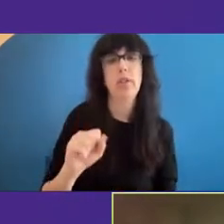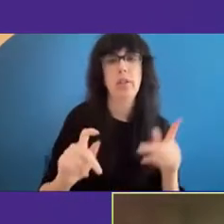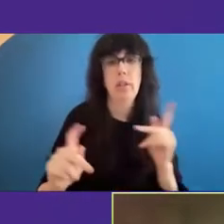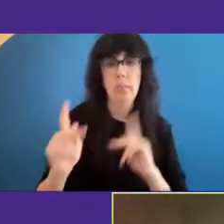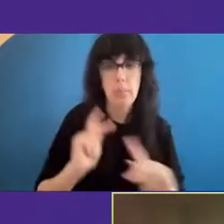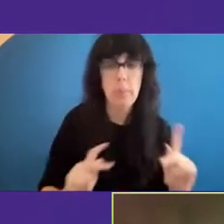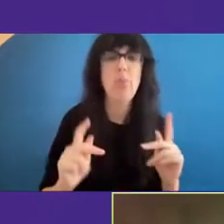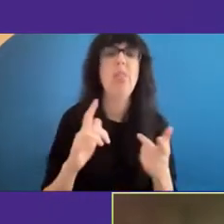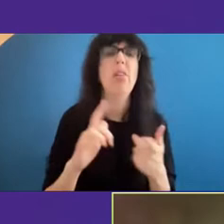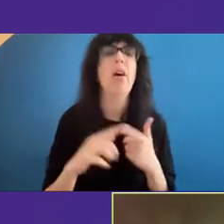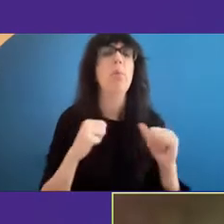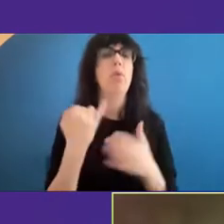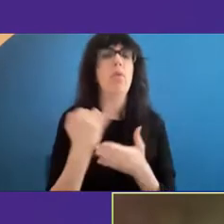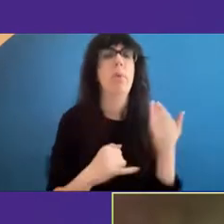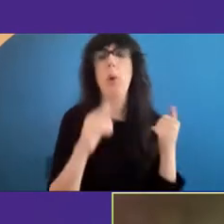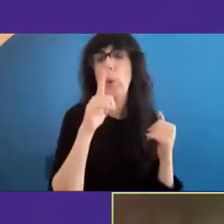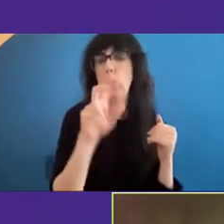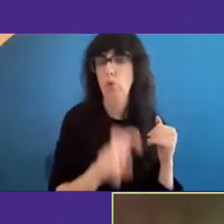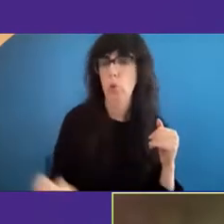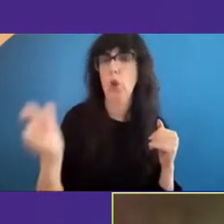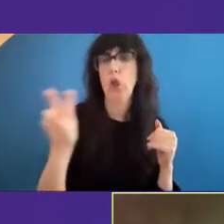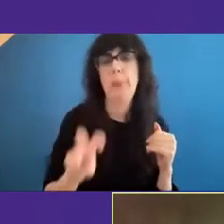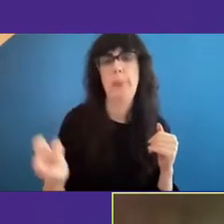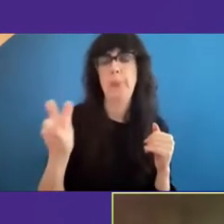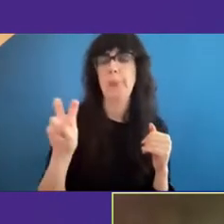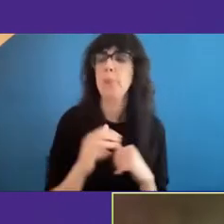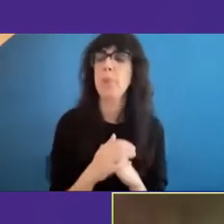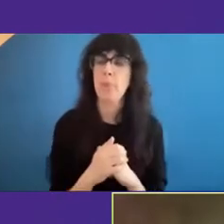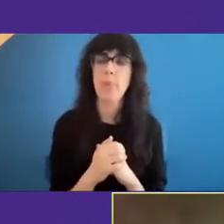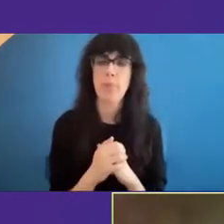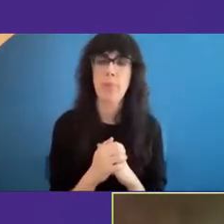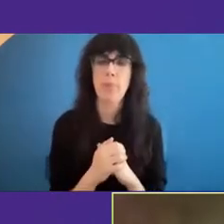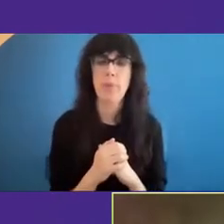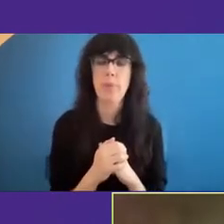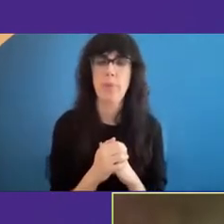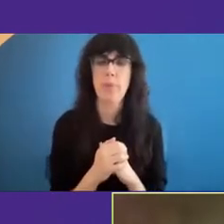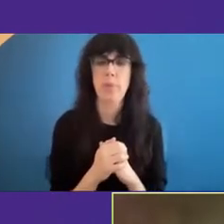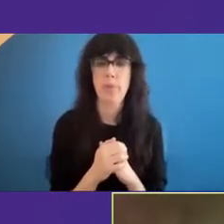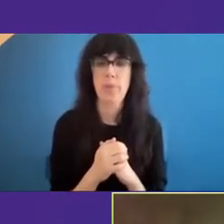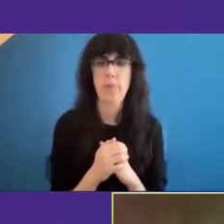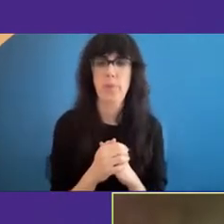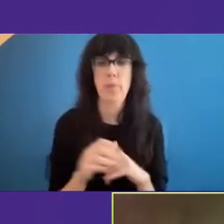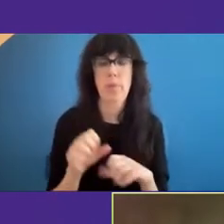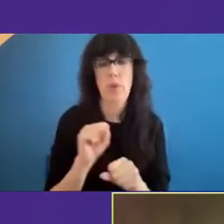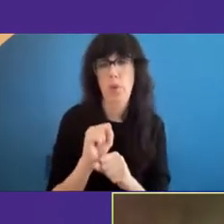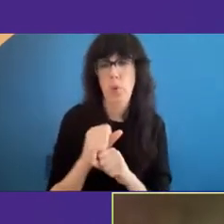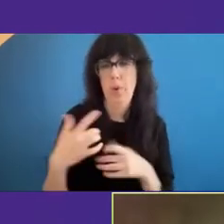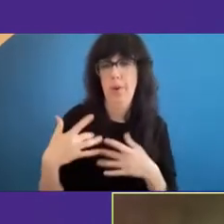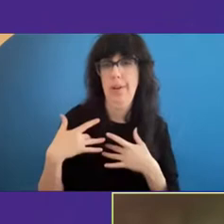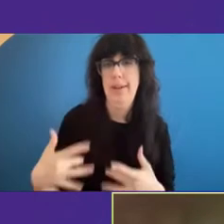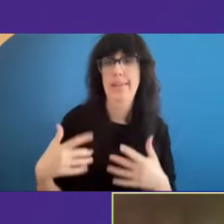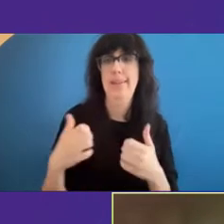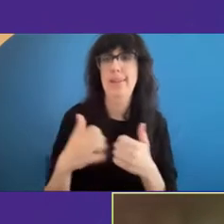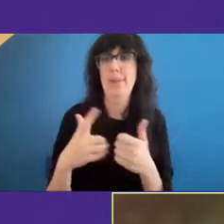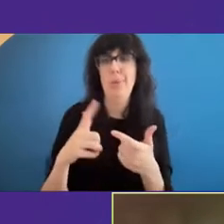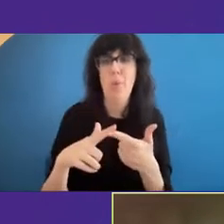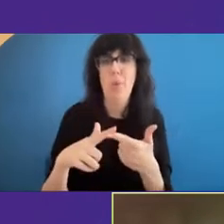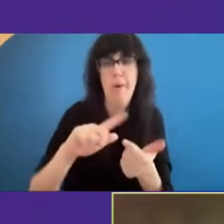touring usually. And so the work I do is usually a little bit behind the